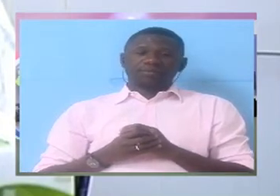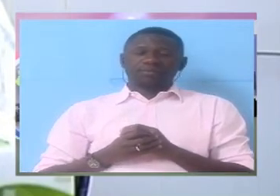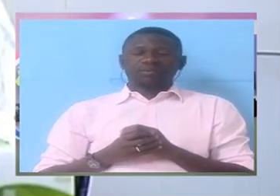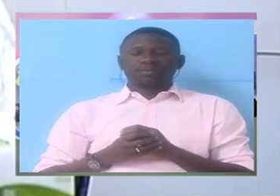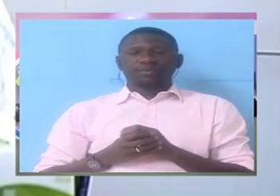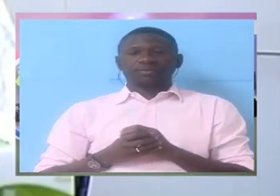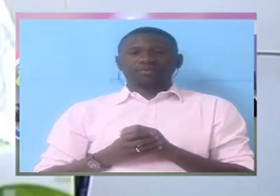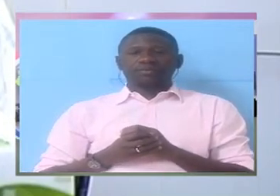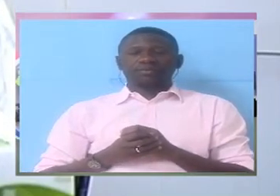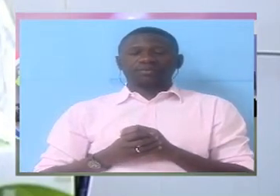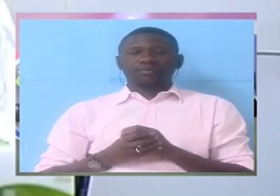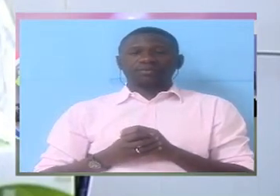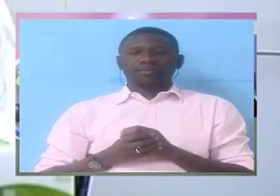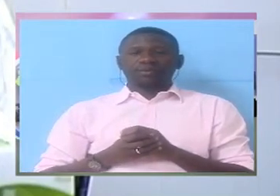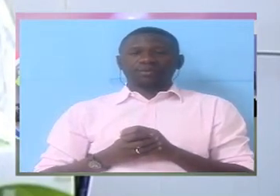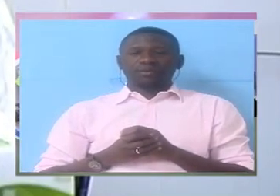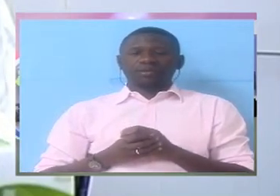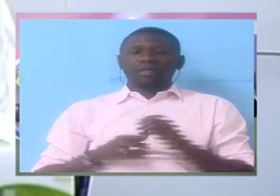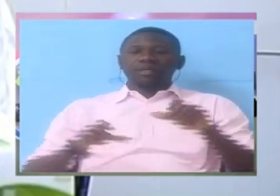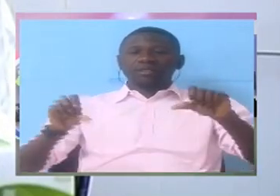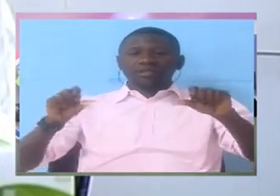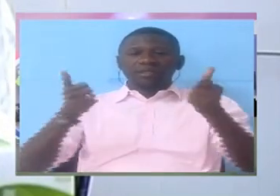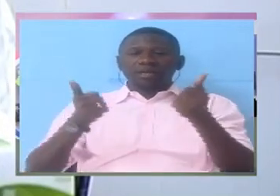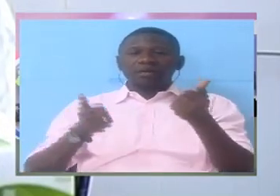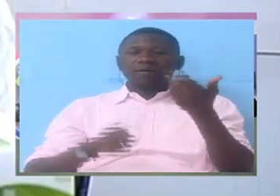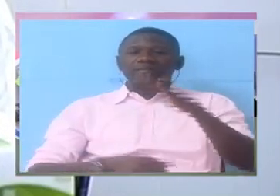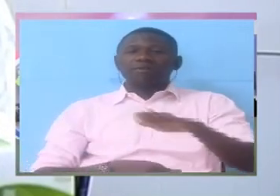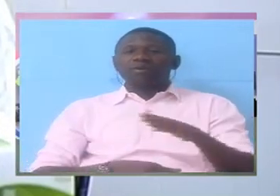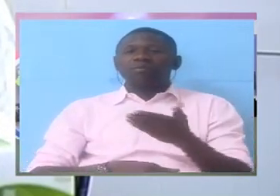dinkira lubeto. Starting from where? Adamu ramindo.